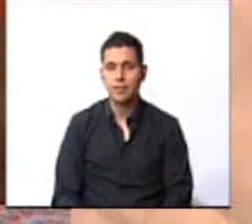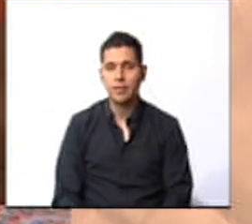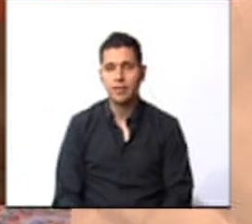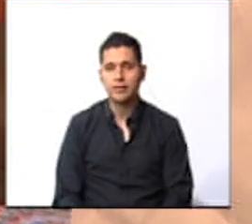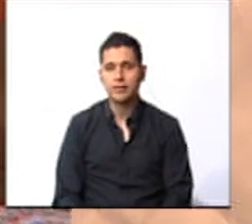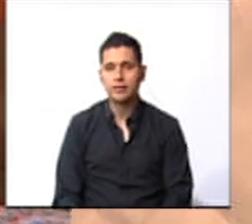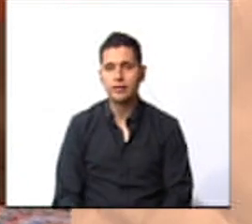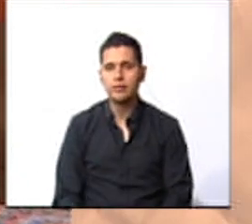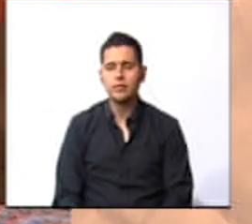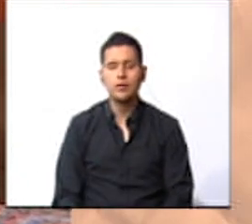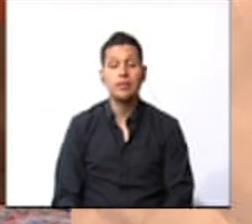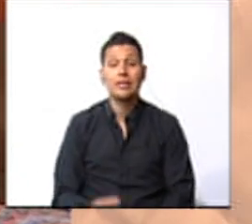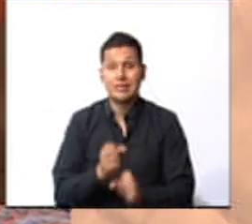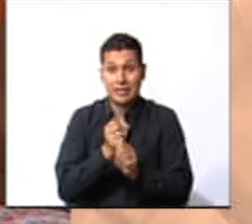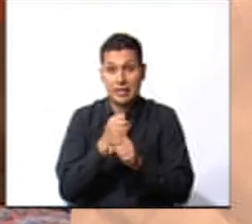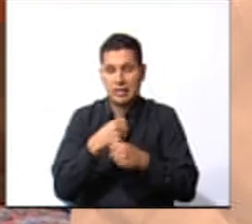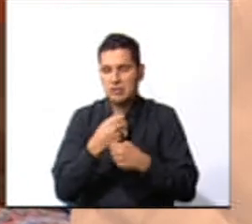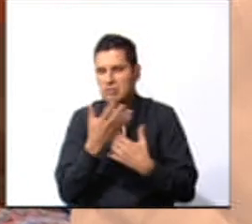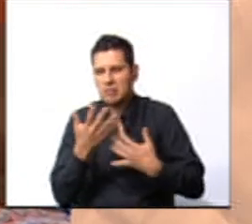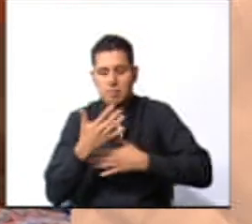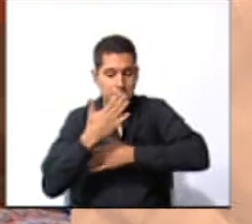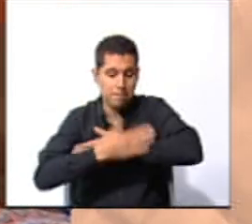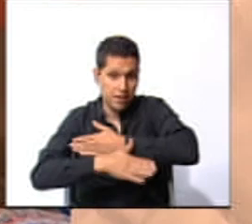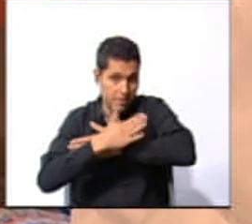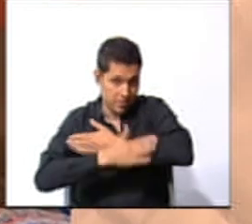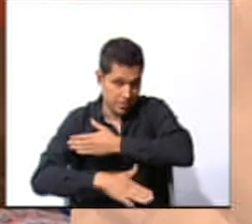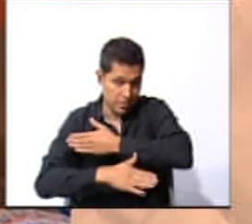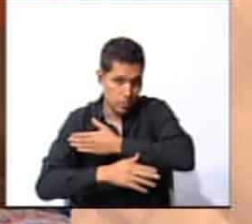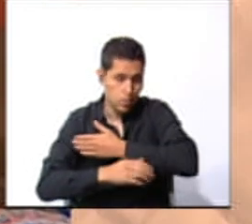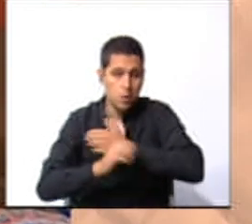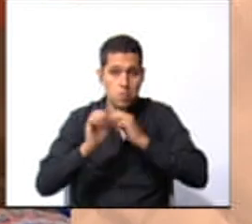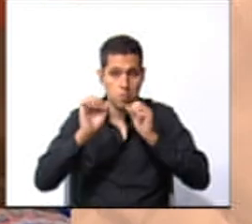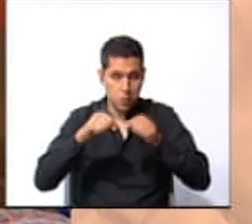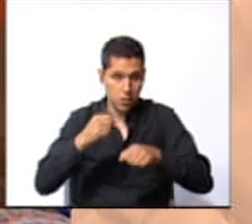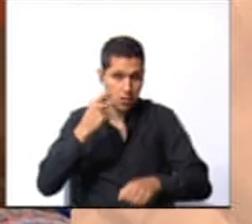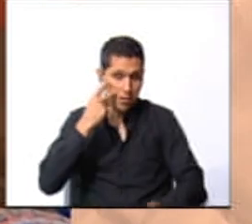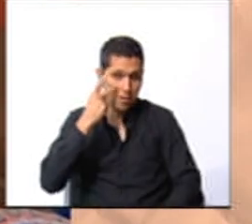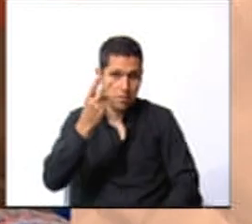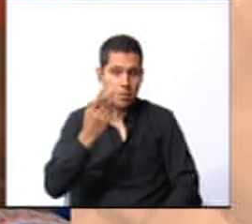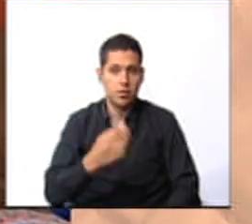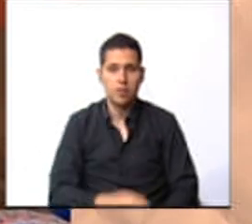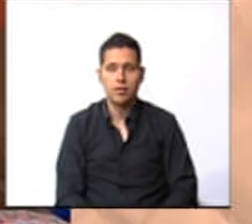It is made of wood. I hope you can see it someday.